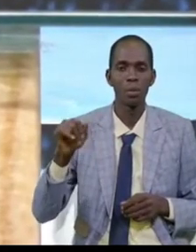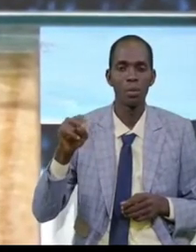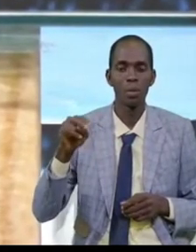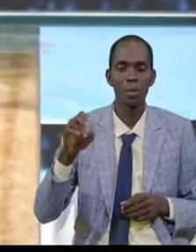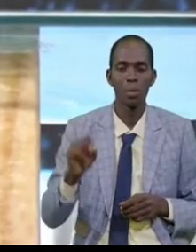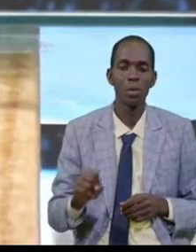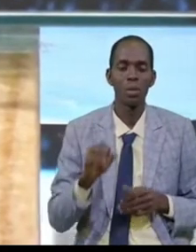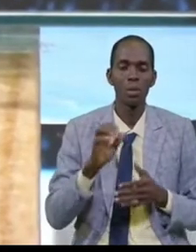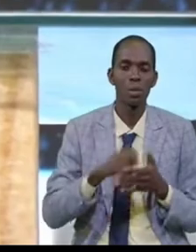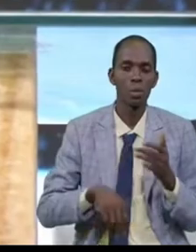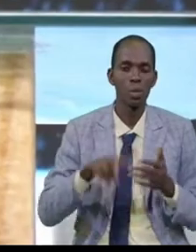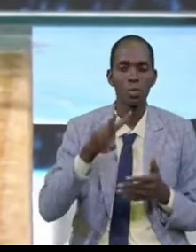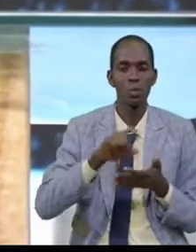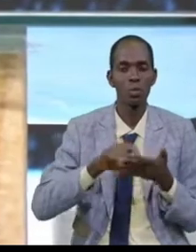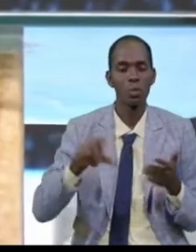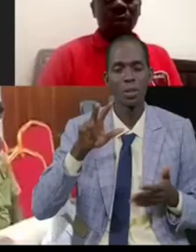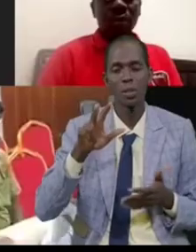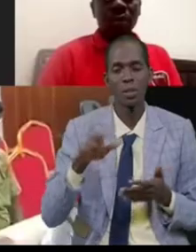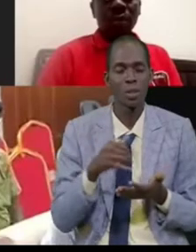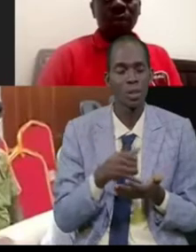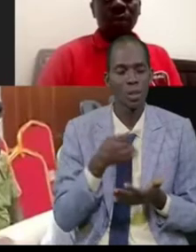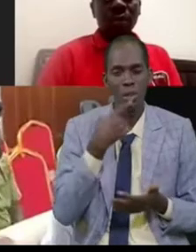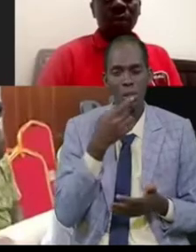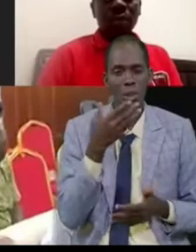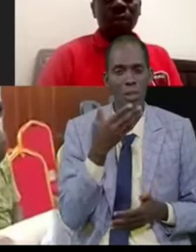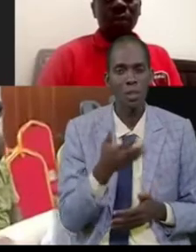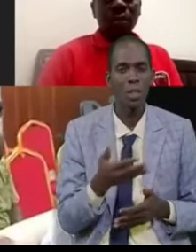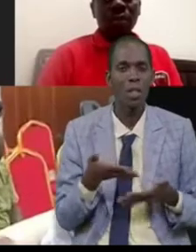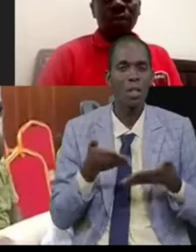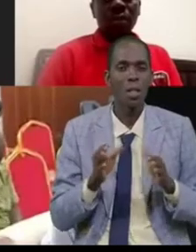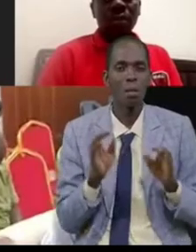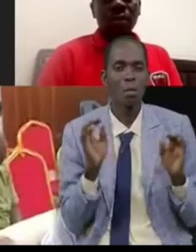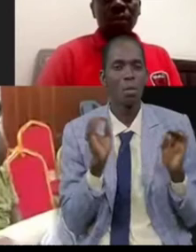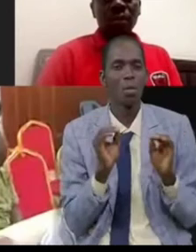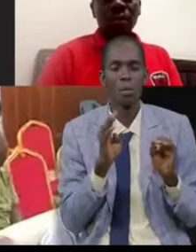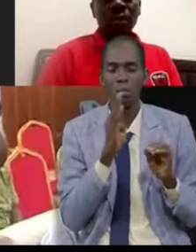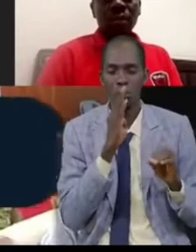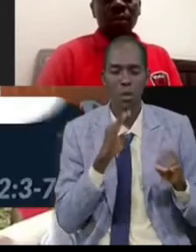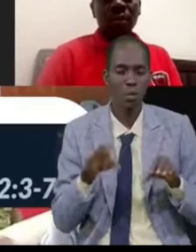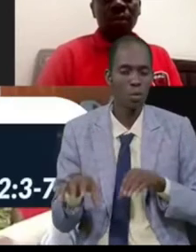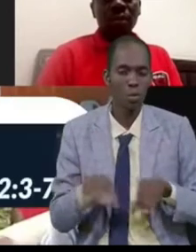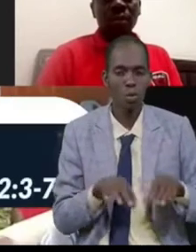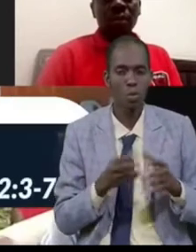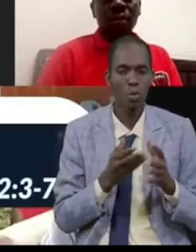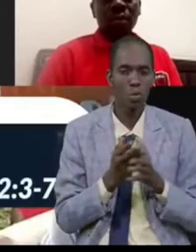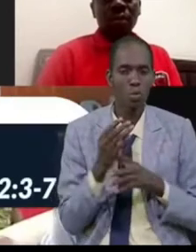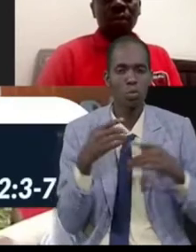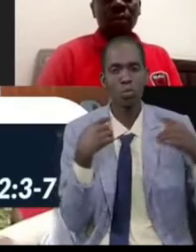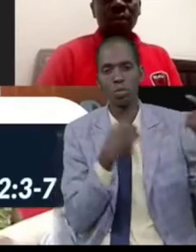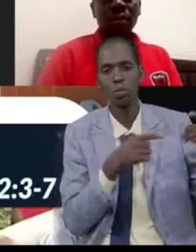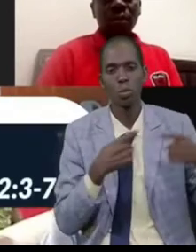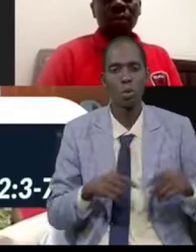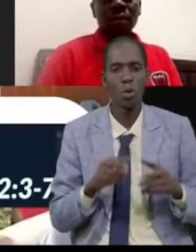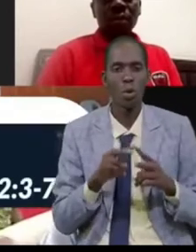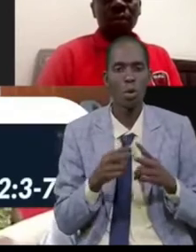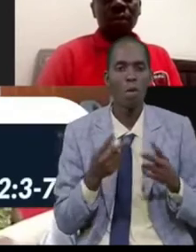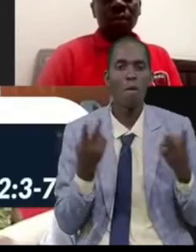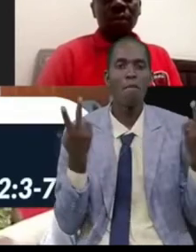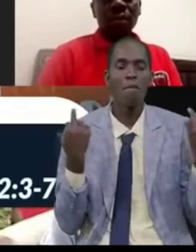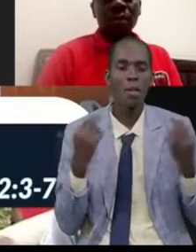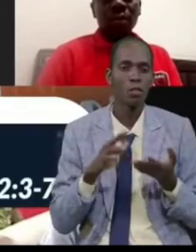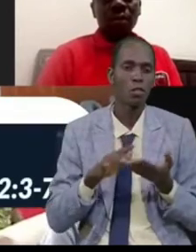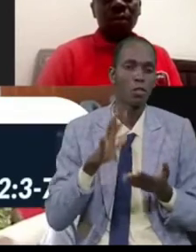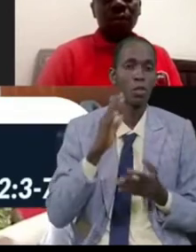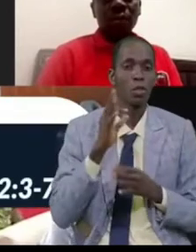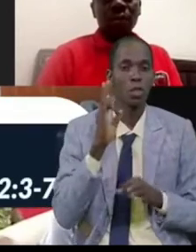we're looking at verse 3. It tells us, let nothing be done through strife or vainglory. If you